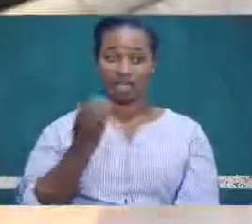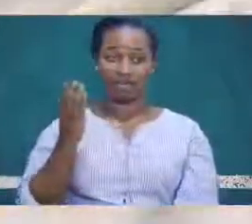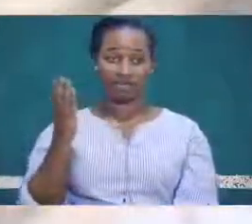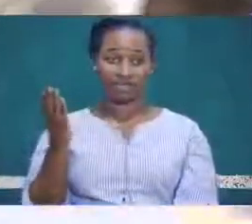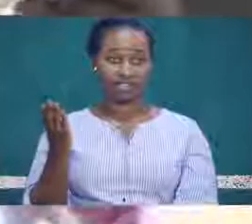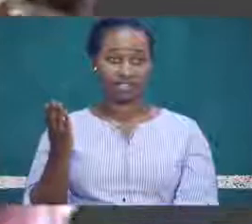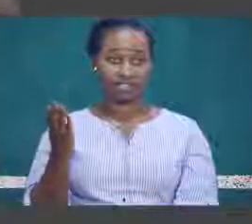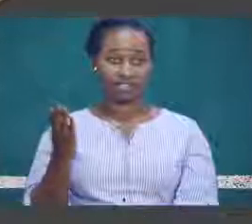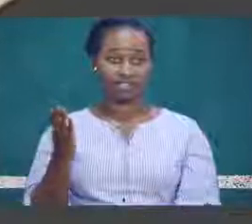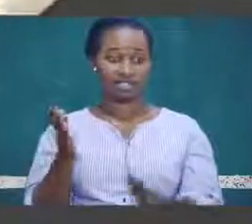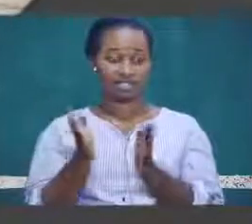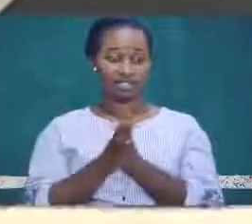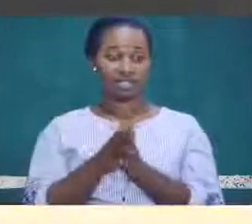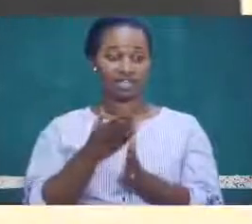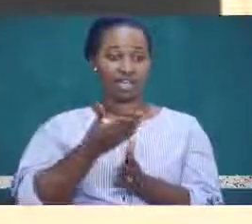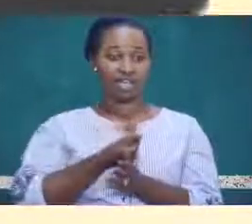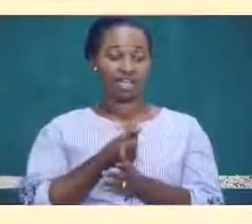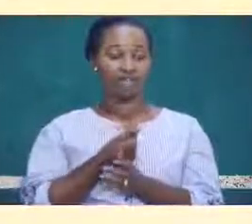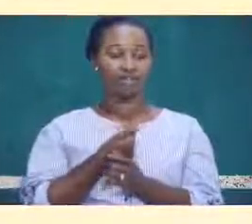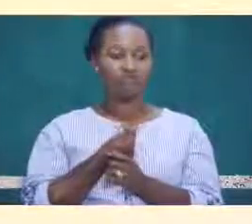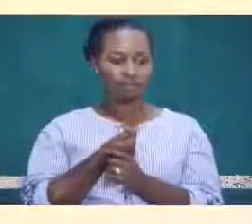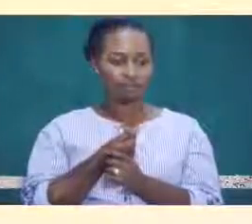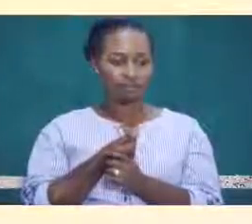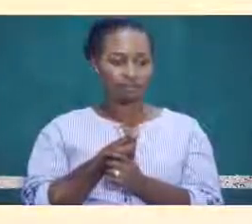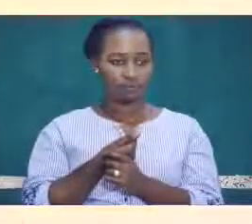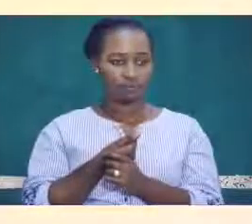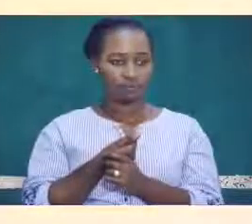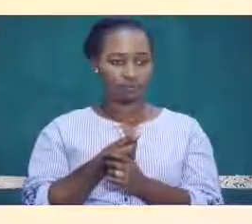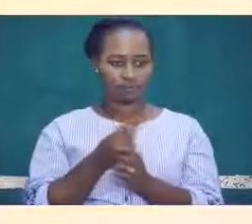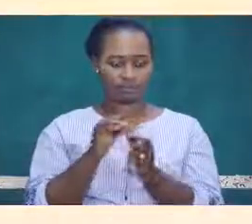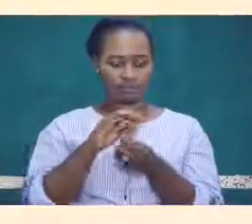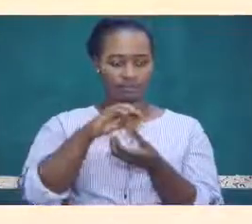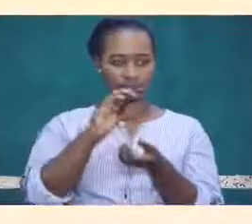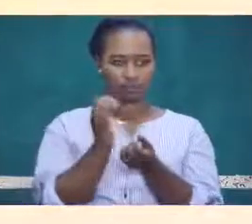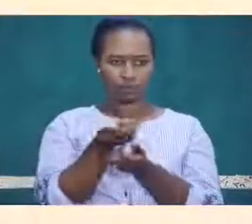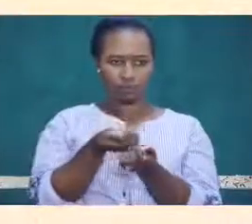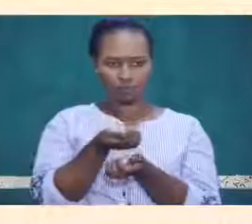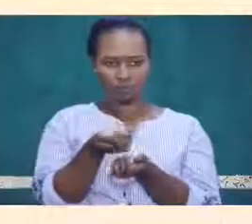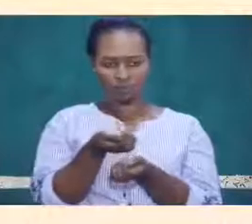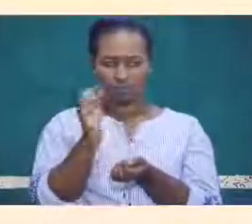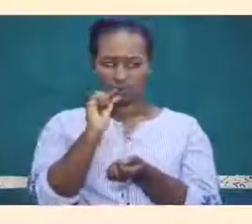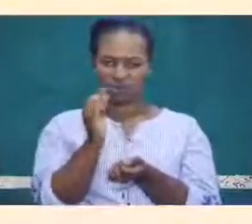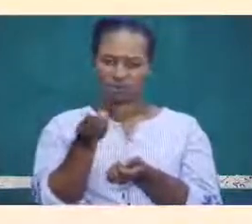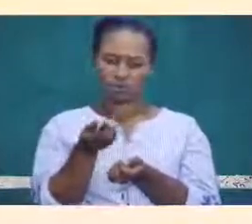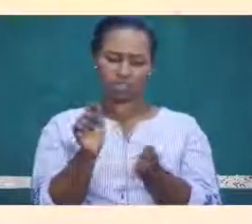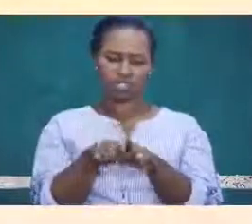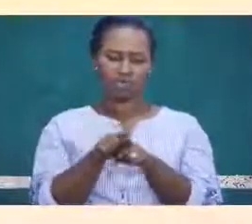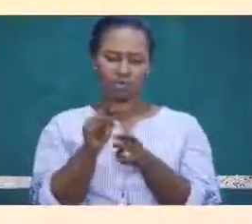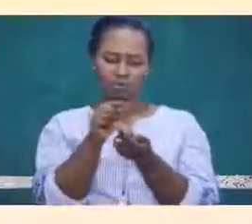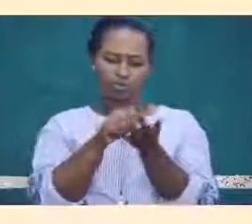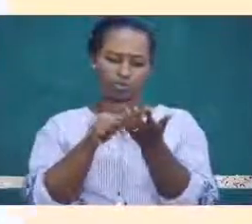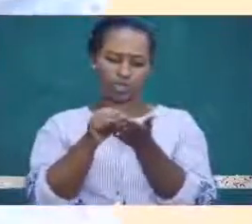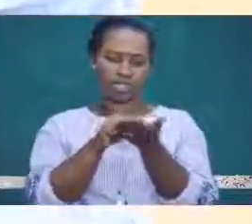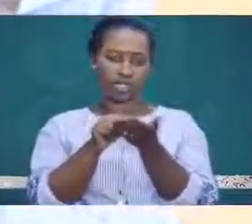have marbles, okay? They are spherical and very smooth, so they will move along the